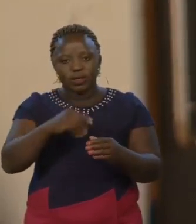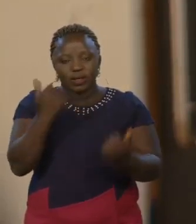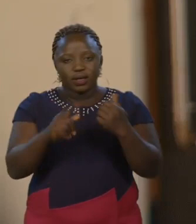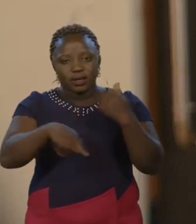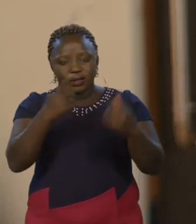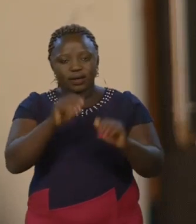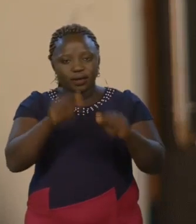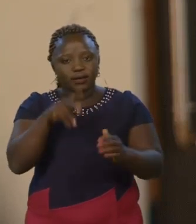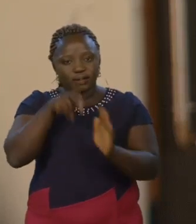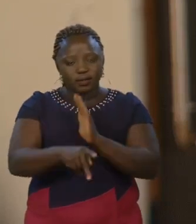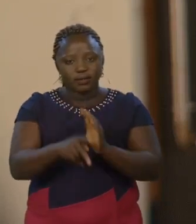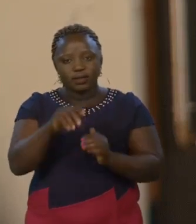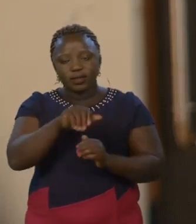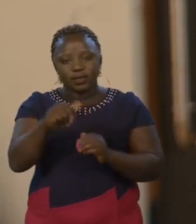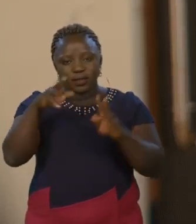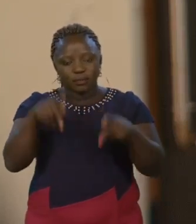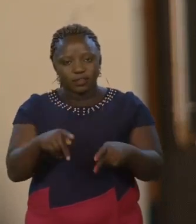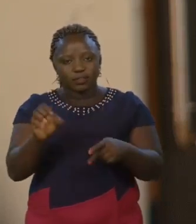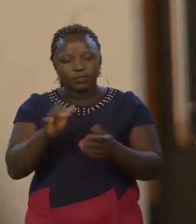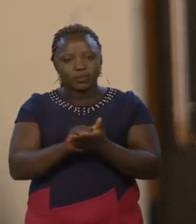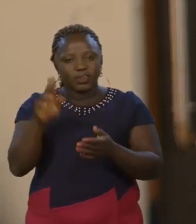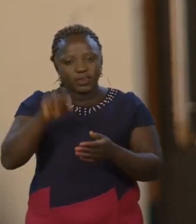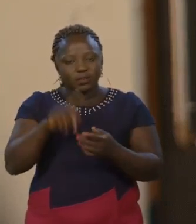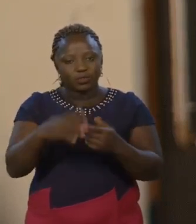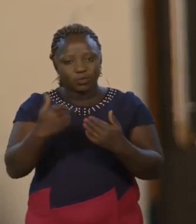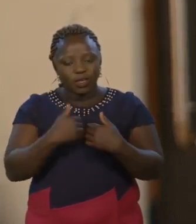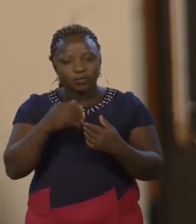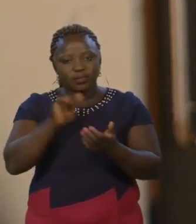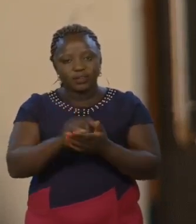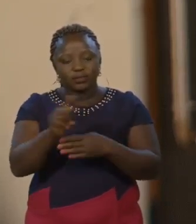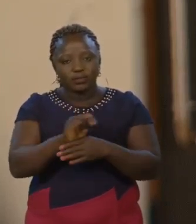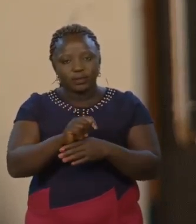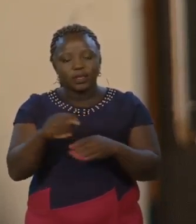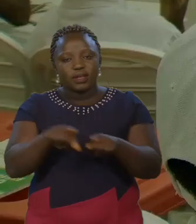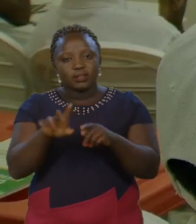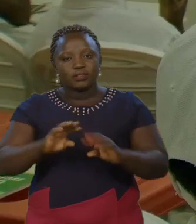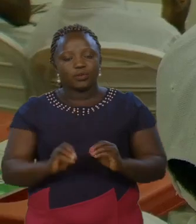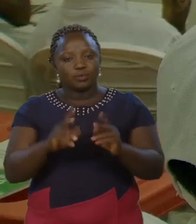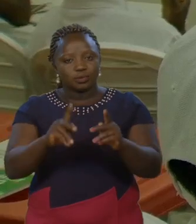therefore, they need to have that very training, just the opportunity to have it now.